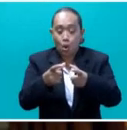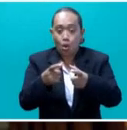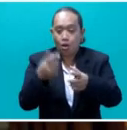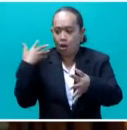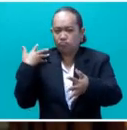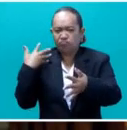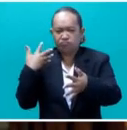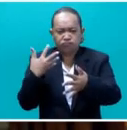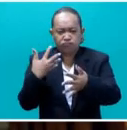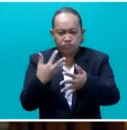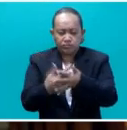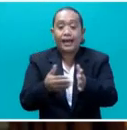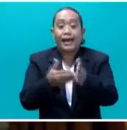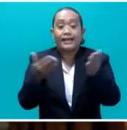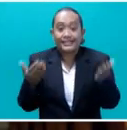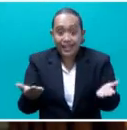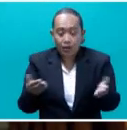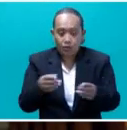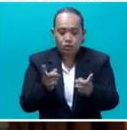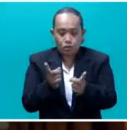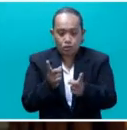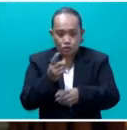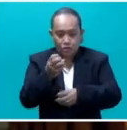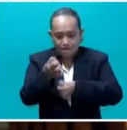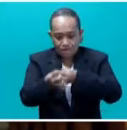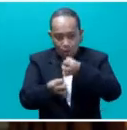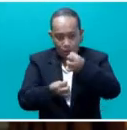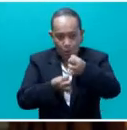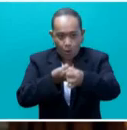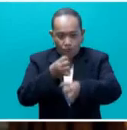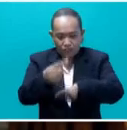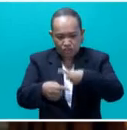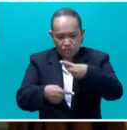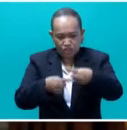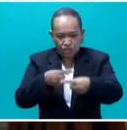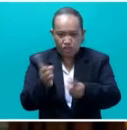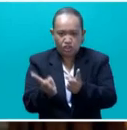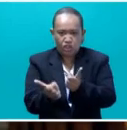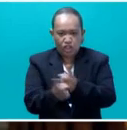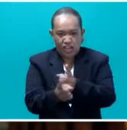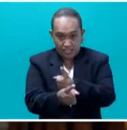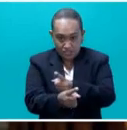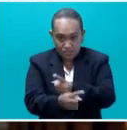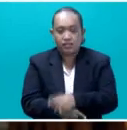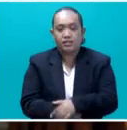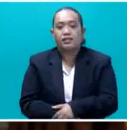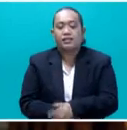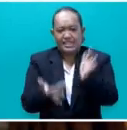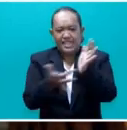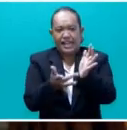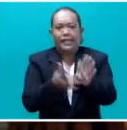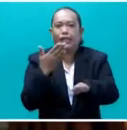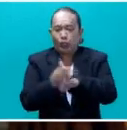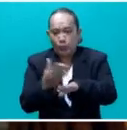up till now have greatly evolved worldwide, with newer planning principles and techniques introduced to